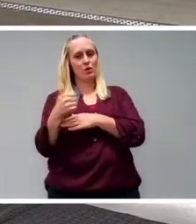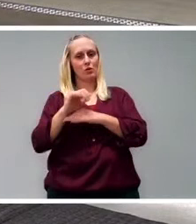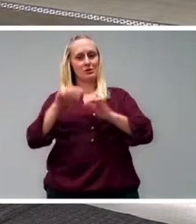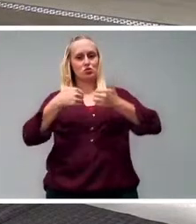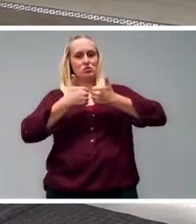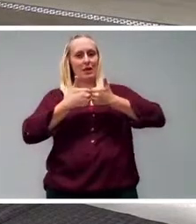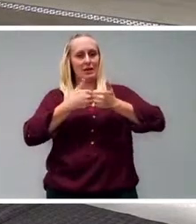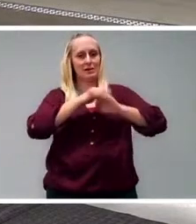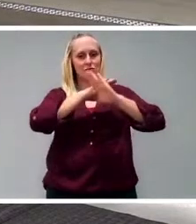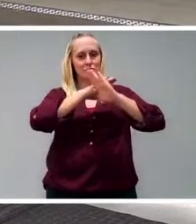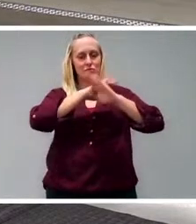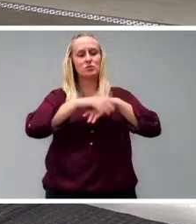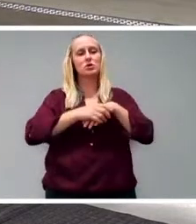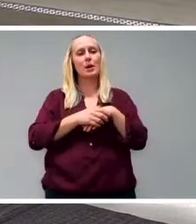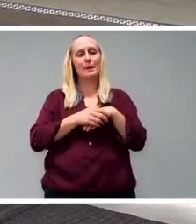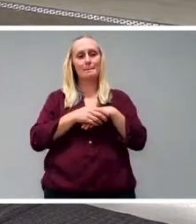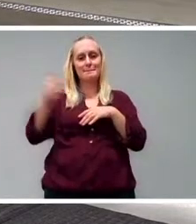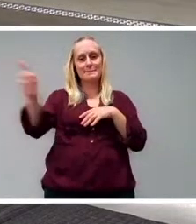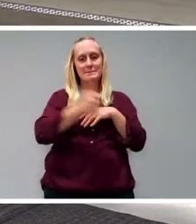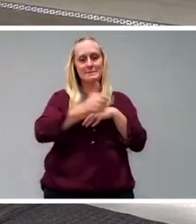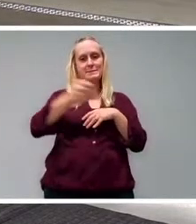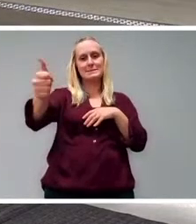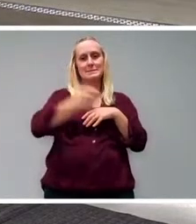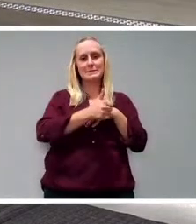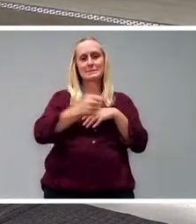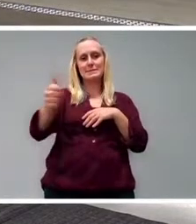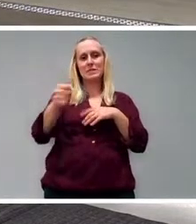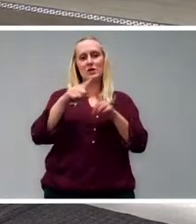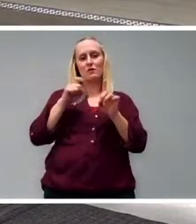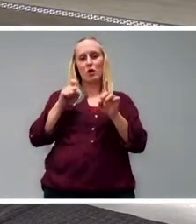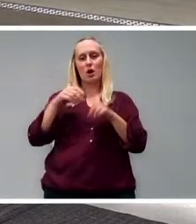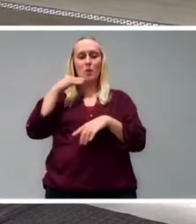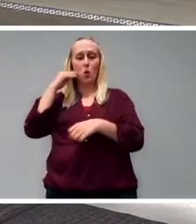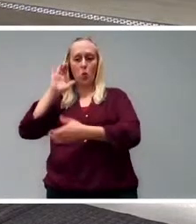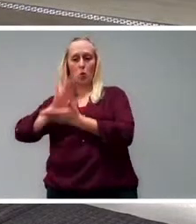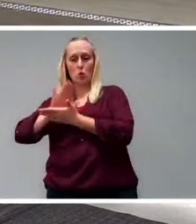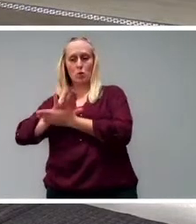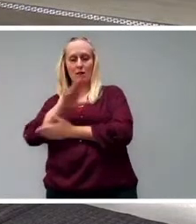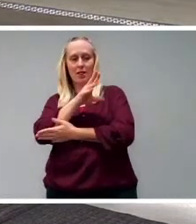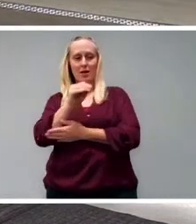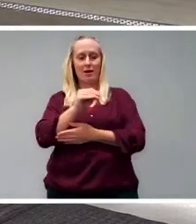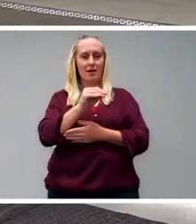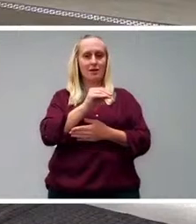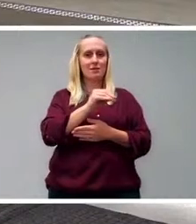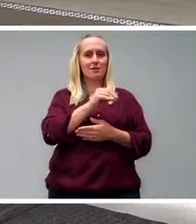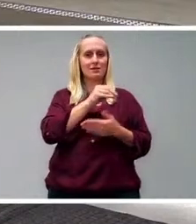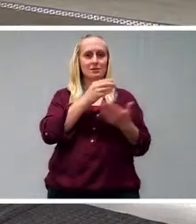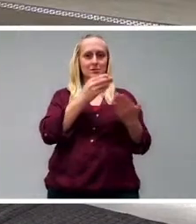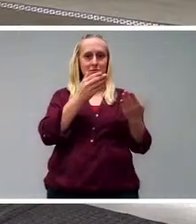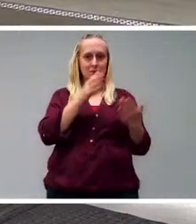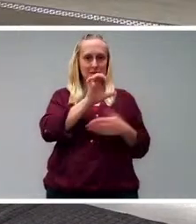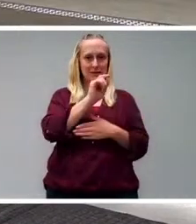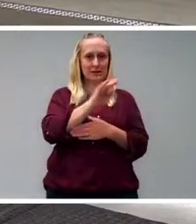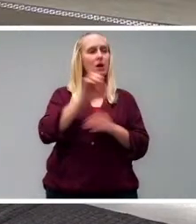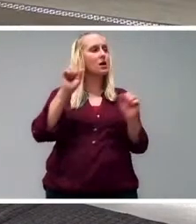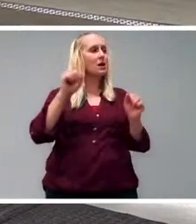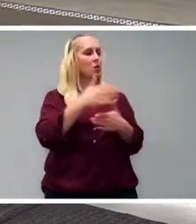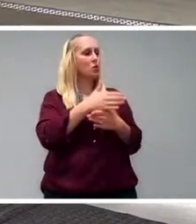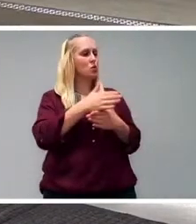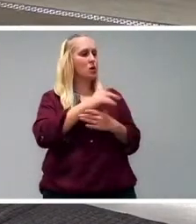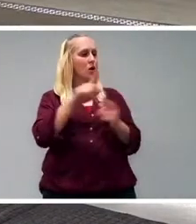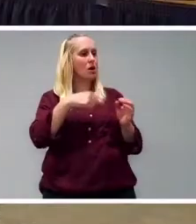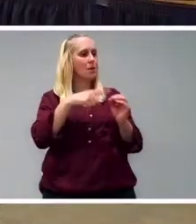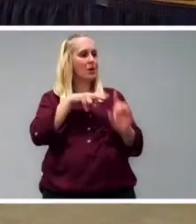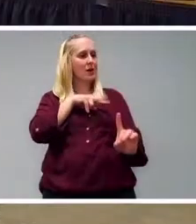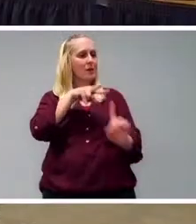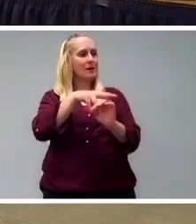to transfer between high schools. Yeah. Can you share about what the transportation looks like? I was curious